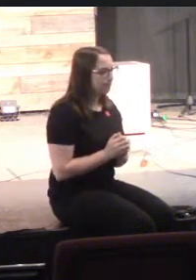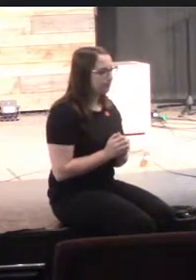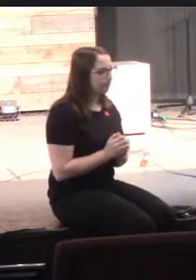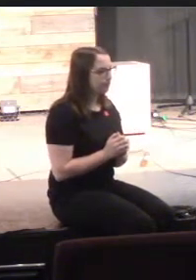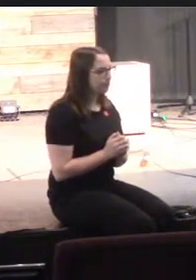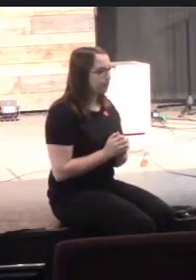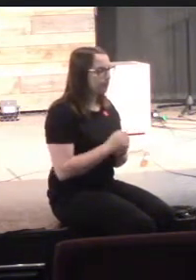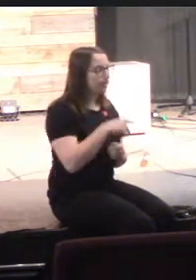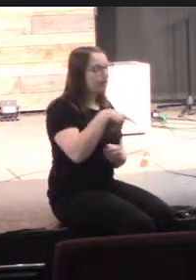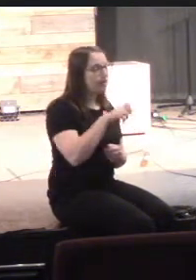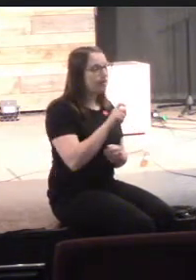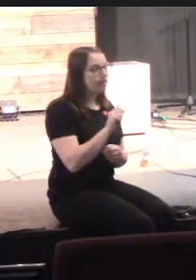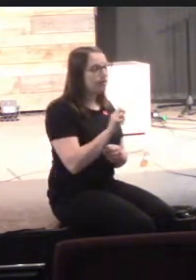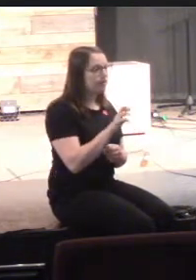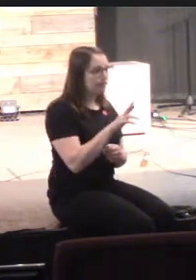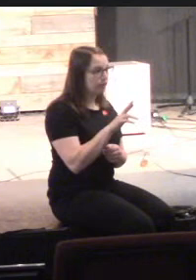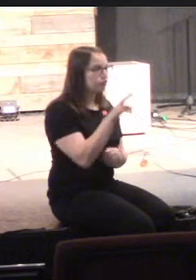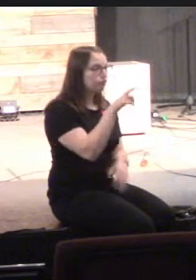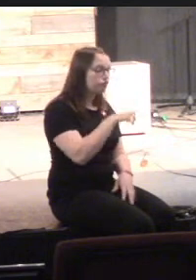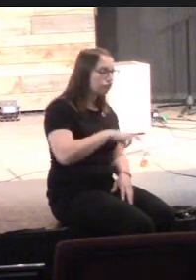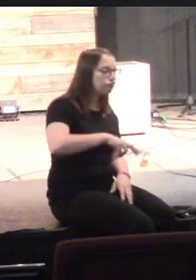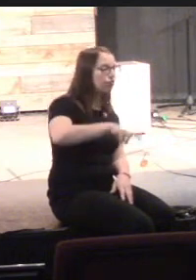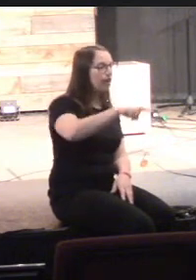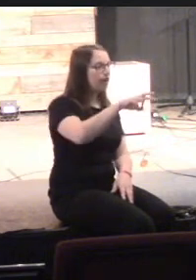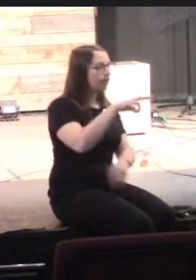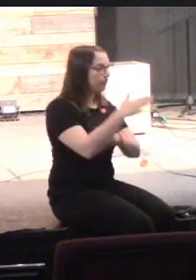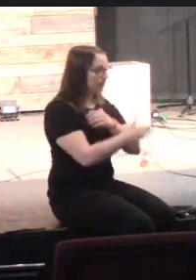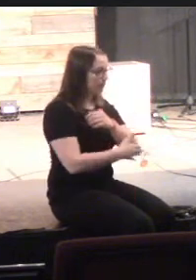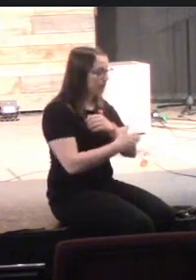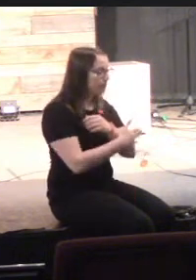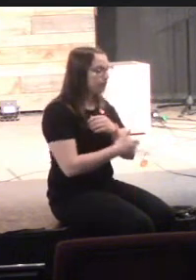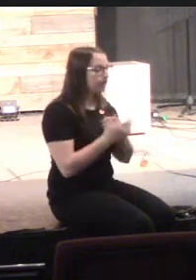32. As Peter traveled about the country,